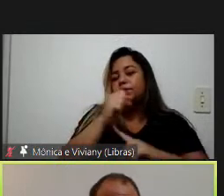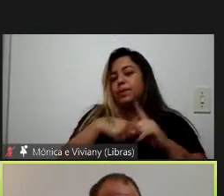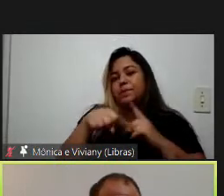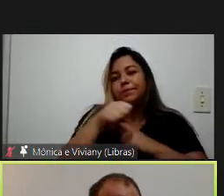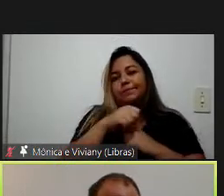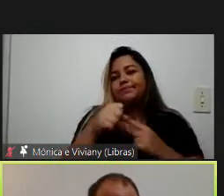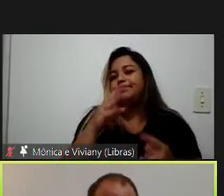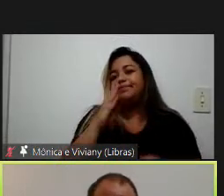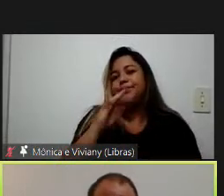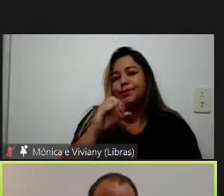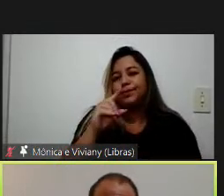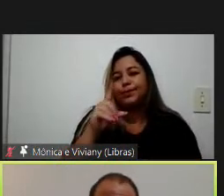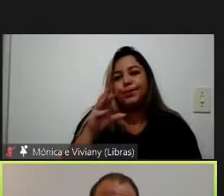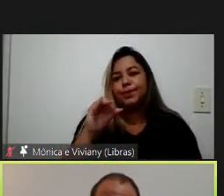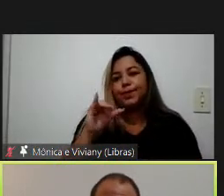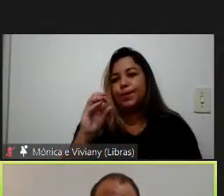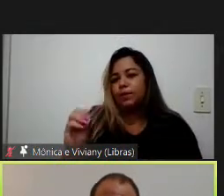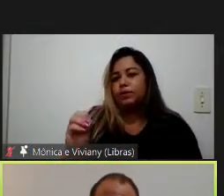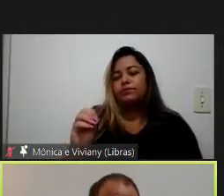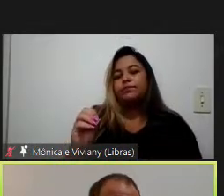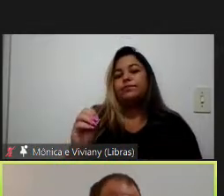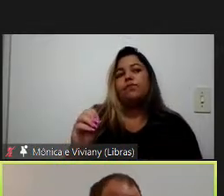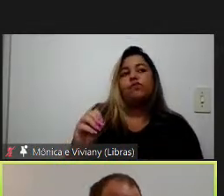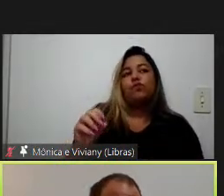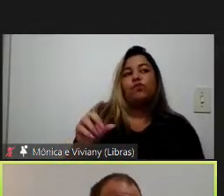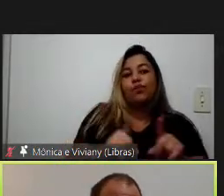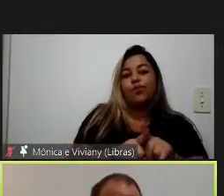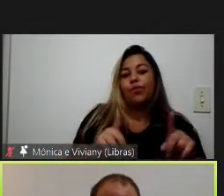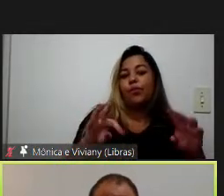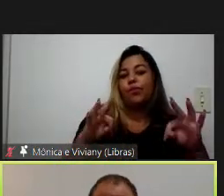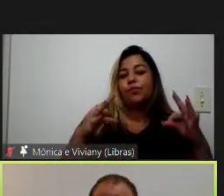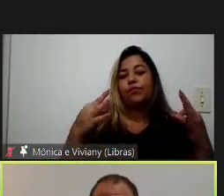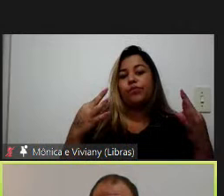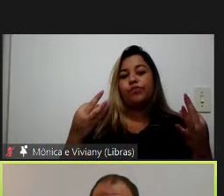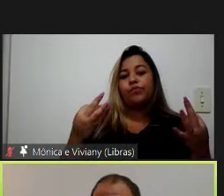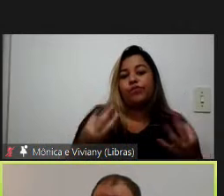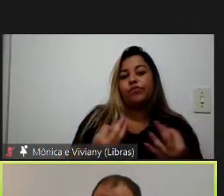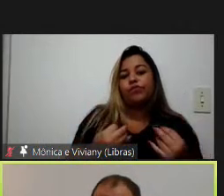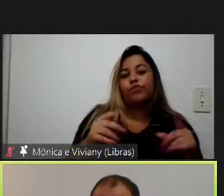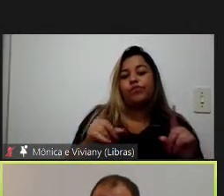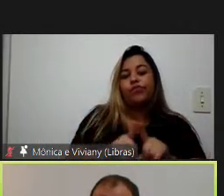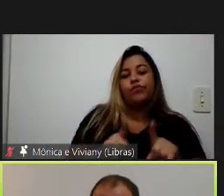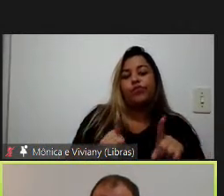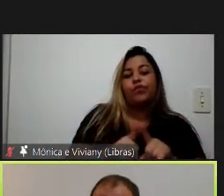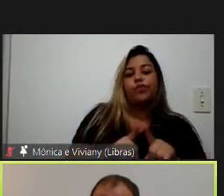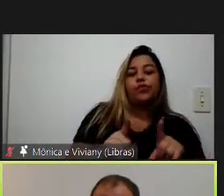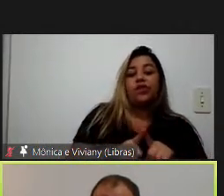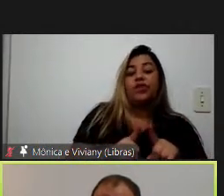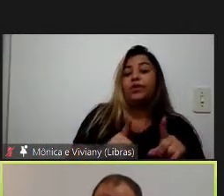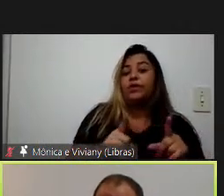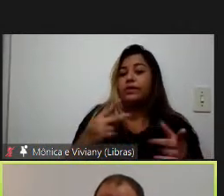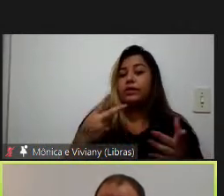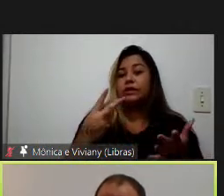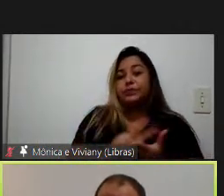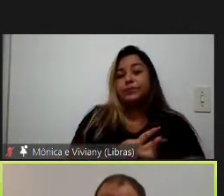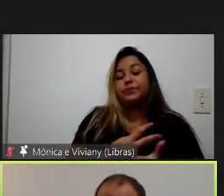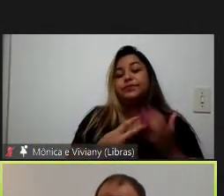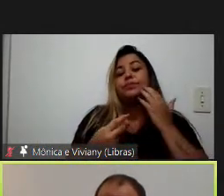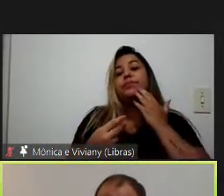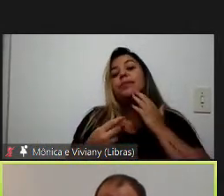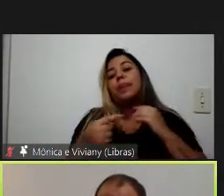So these two perspectives, they dominate the scientific and policy discourse on nutrition.